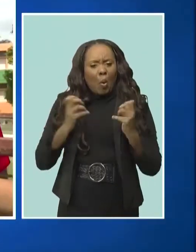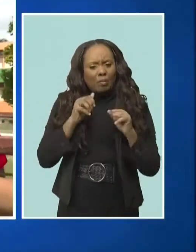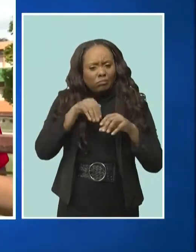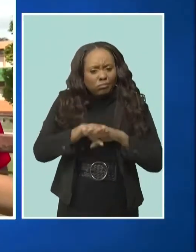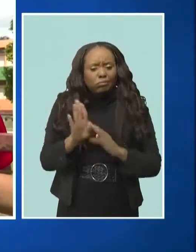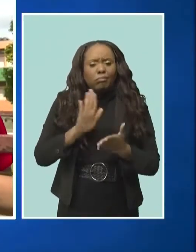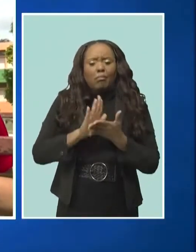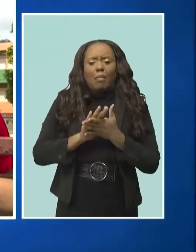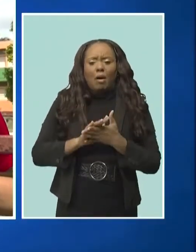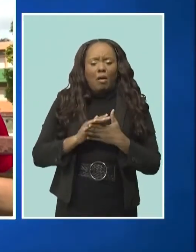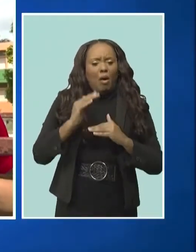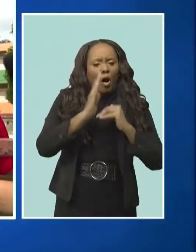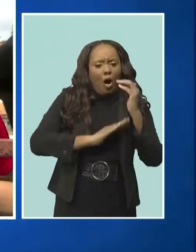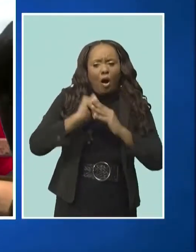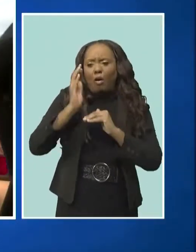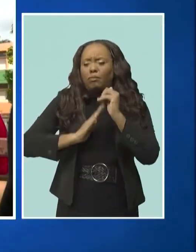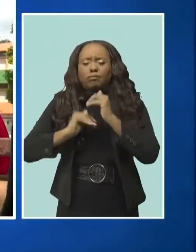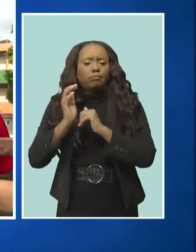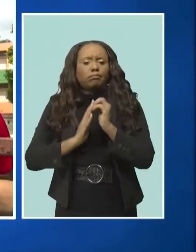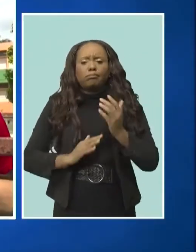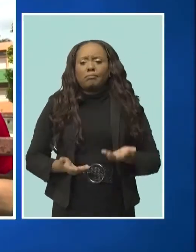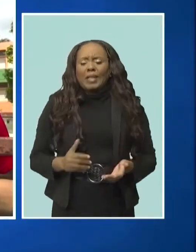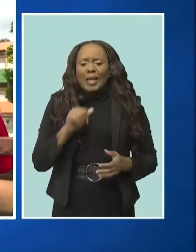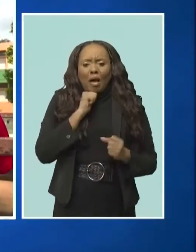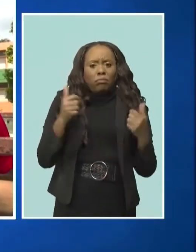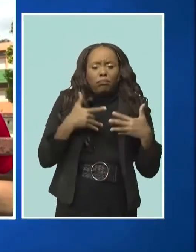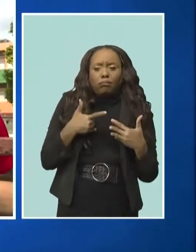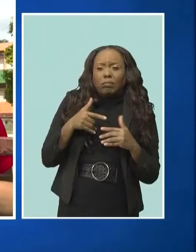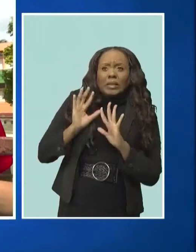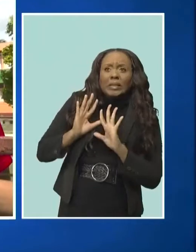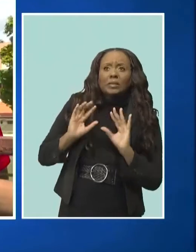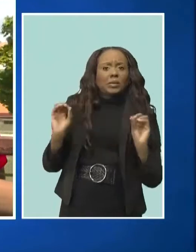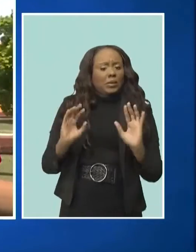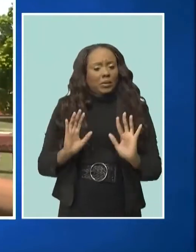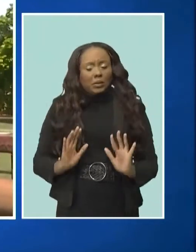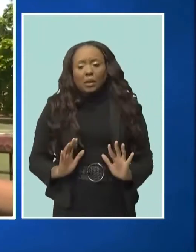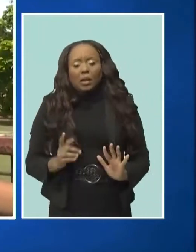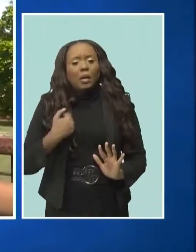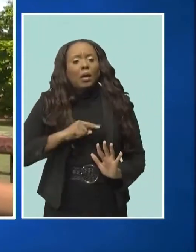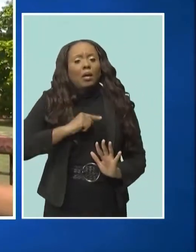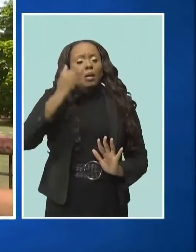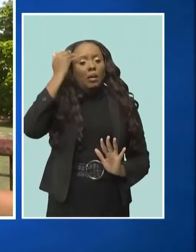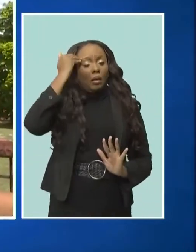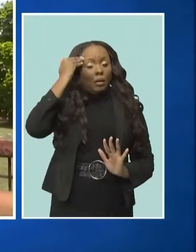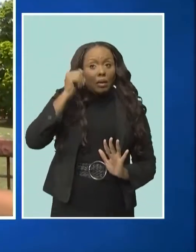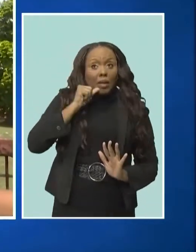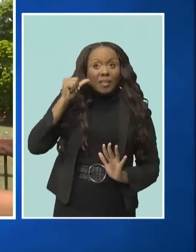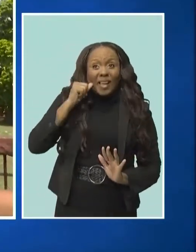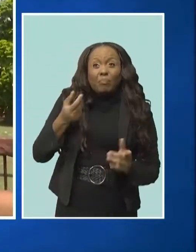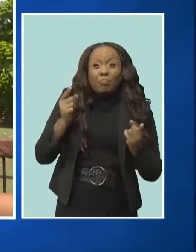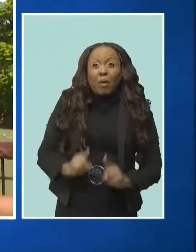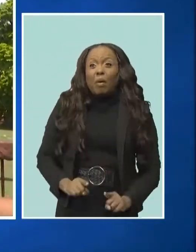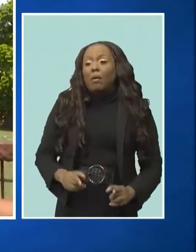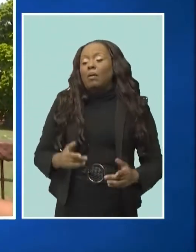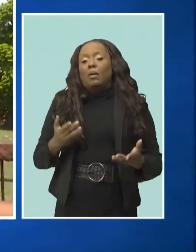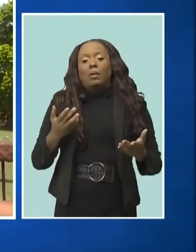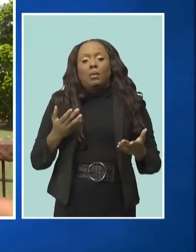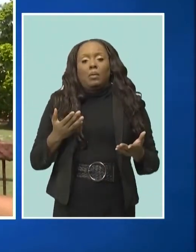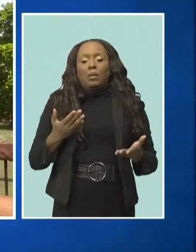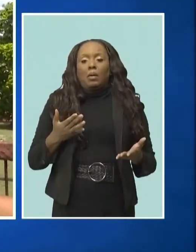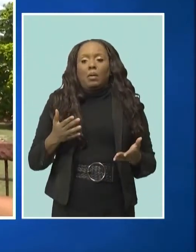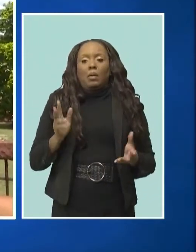daily duties. And we are mindful that yesterday's incident may have